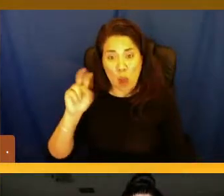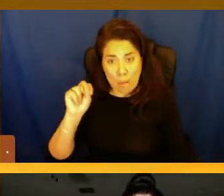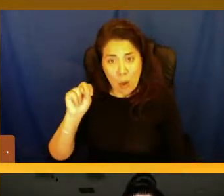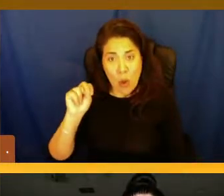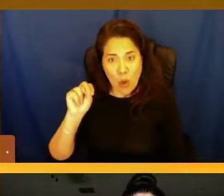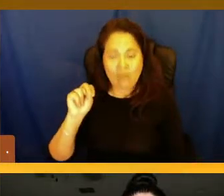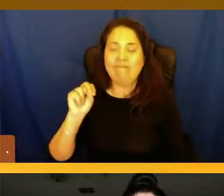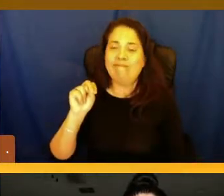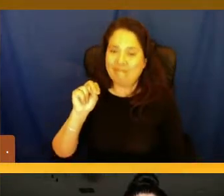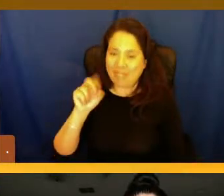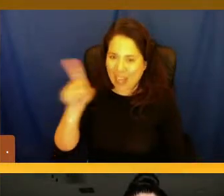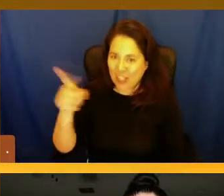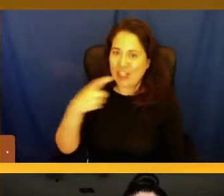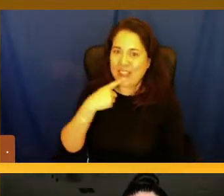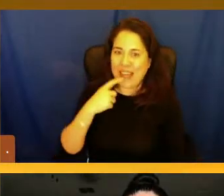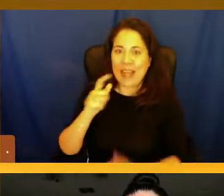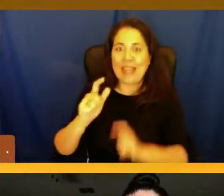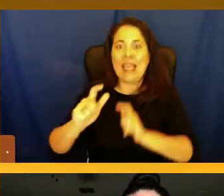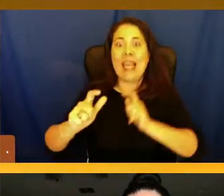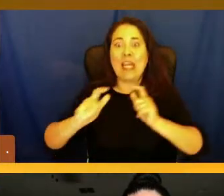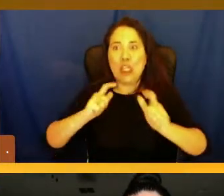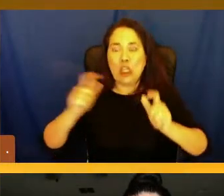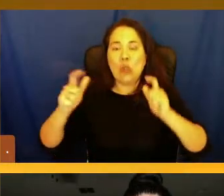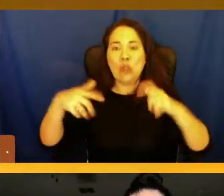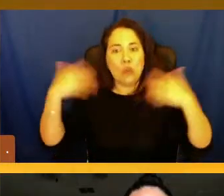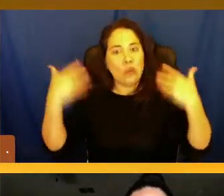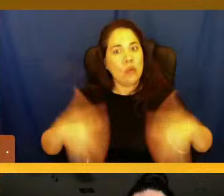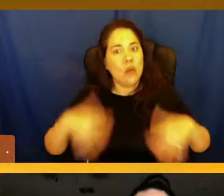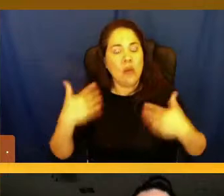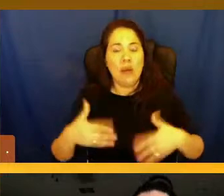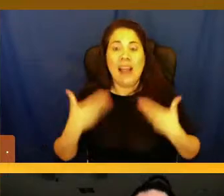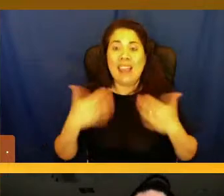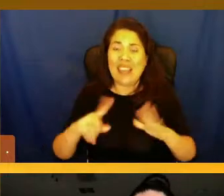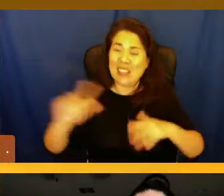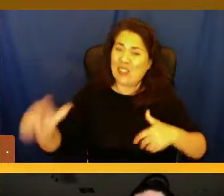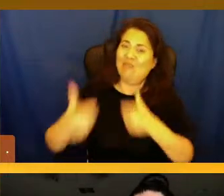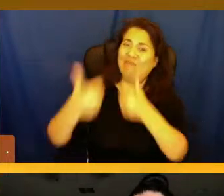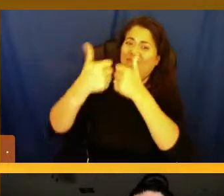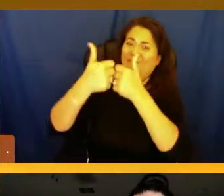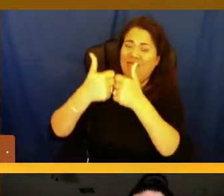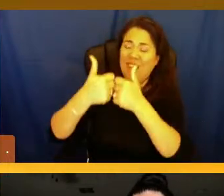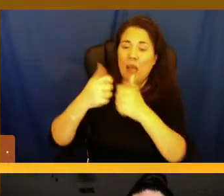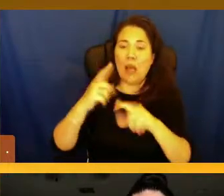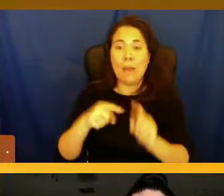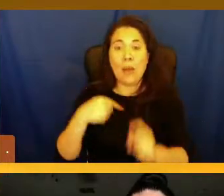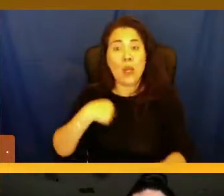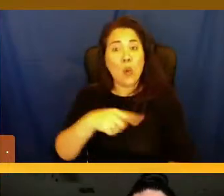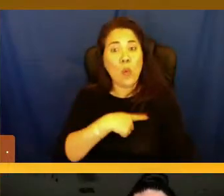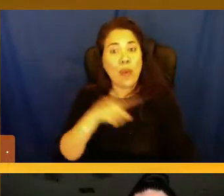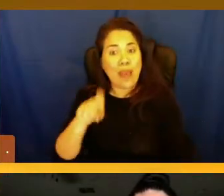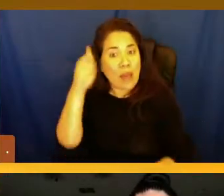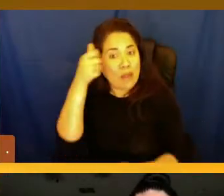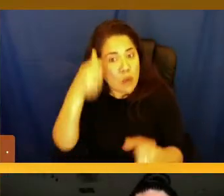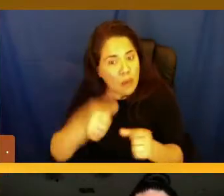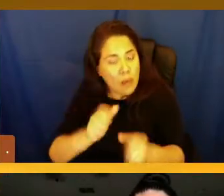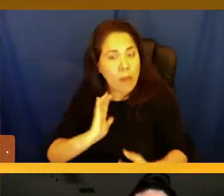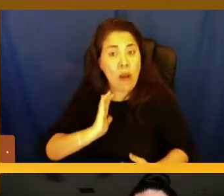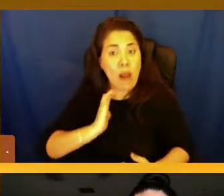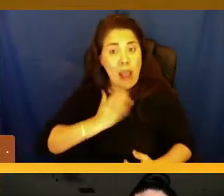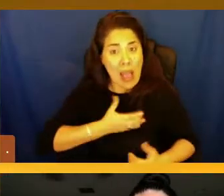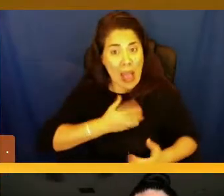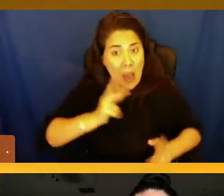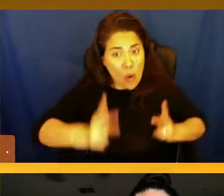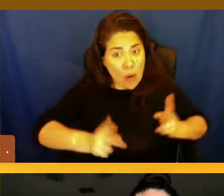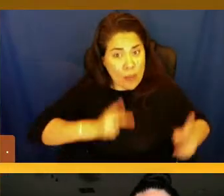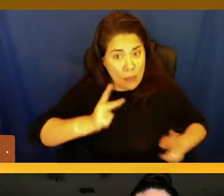it's a huge thing to tackle. But I think the one thing that we have to remember is that our people, you